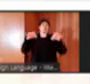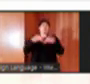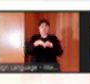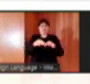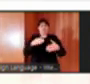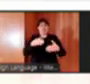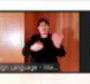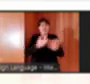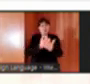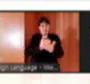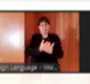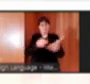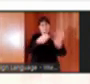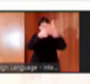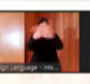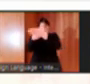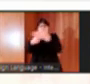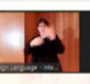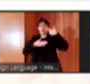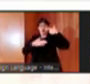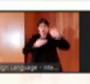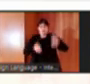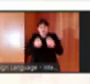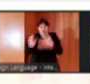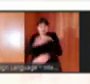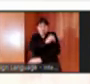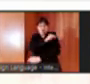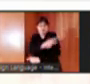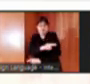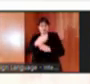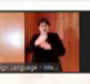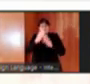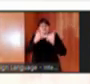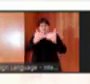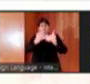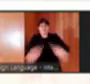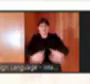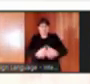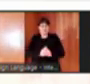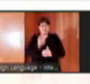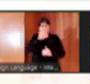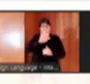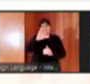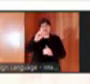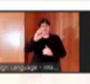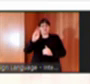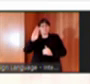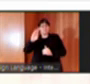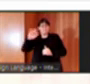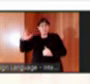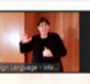equipment and supplies to our frontline health workers. The 500 billion rand